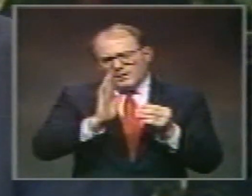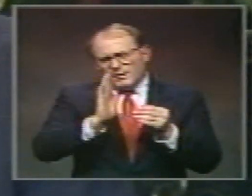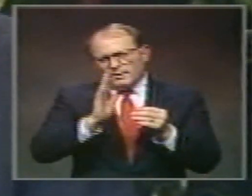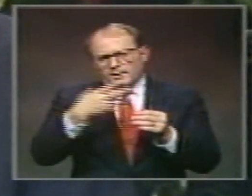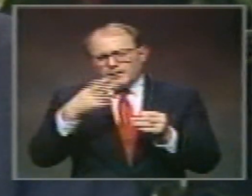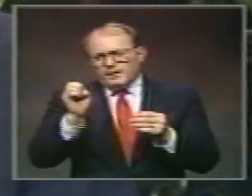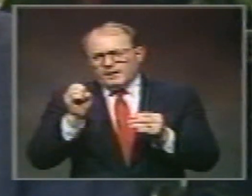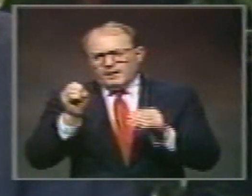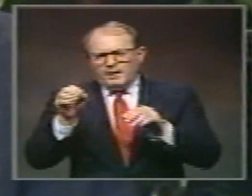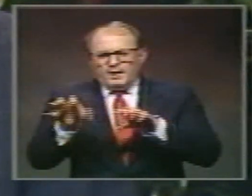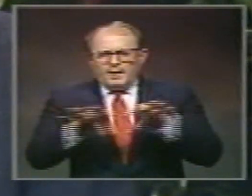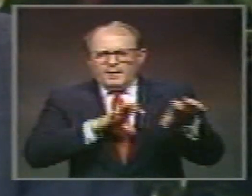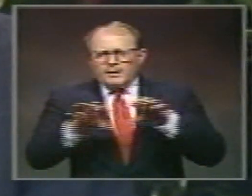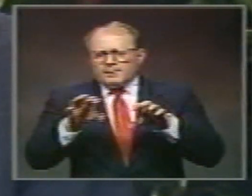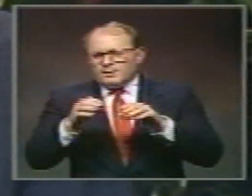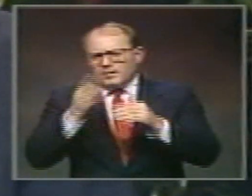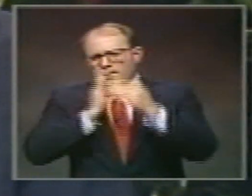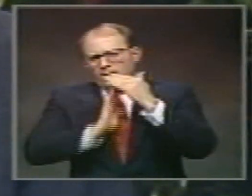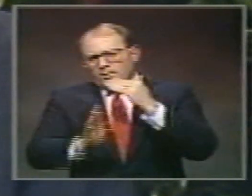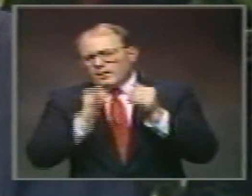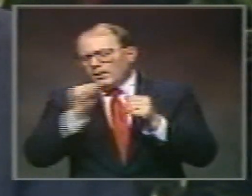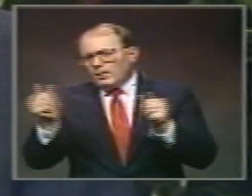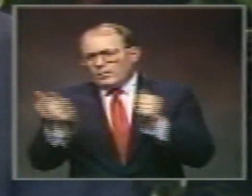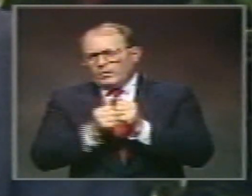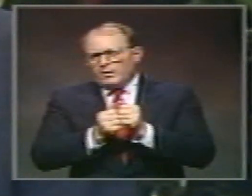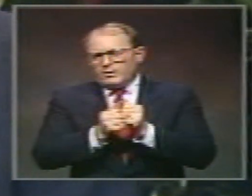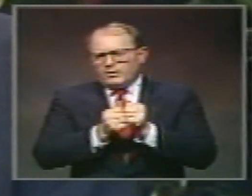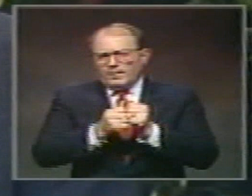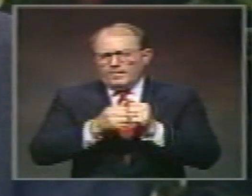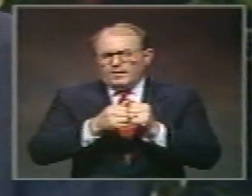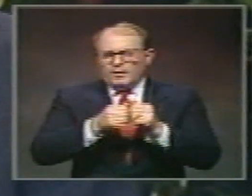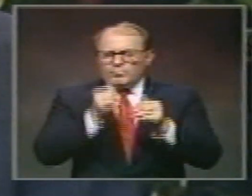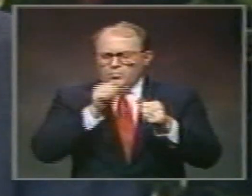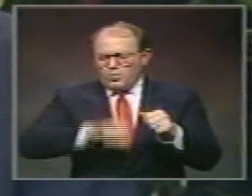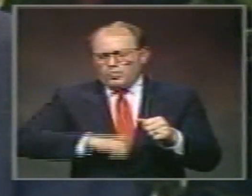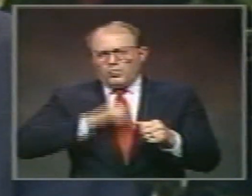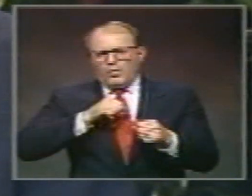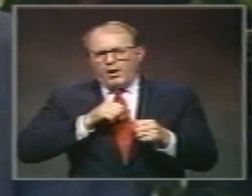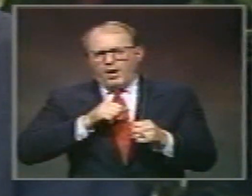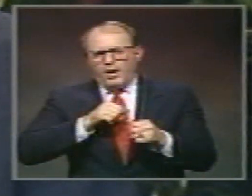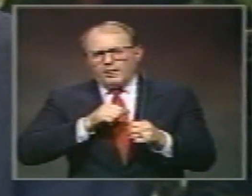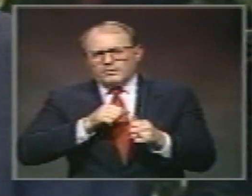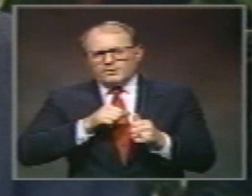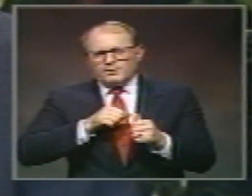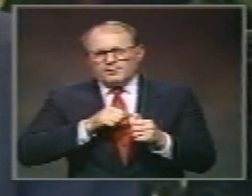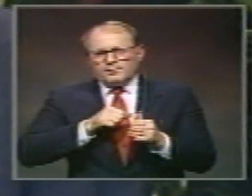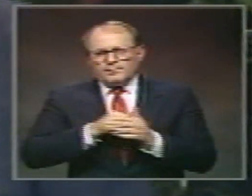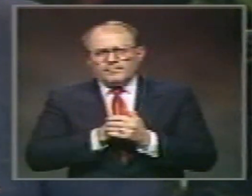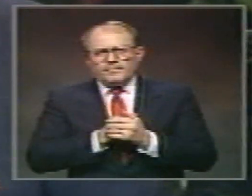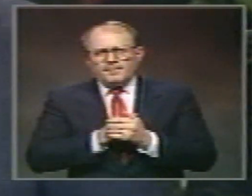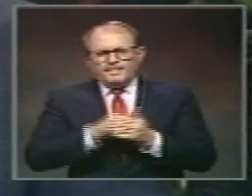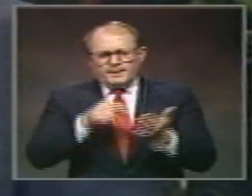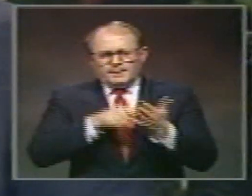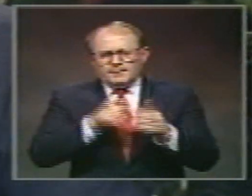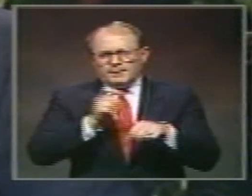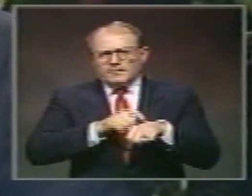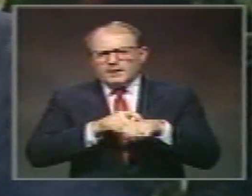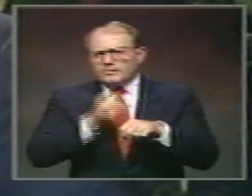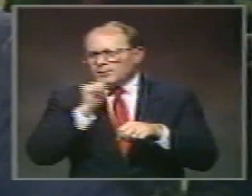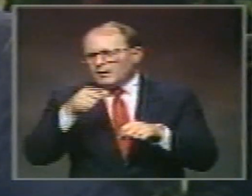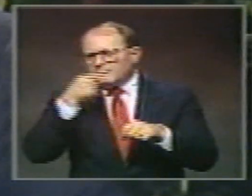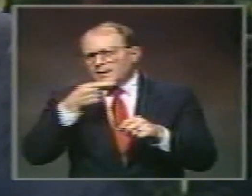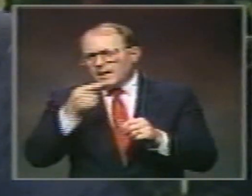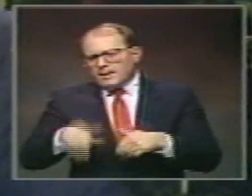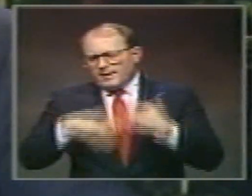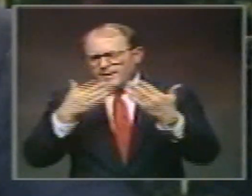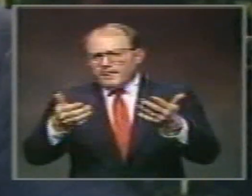time, not with the pride that characterized his earlier approach to his father. This time he was not saying,